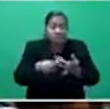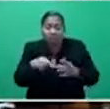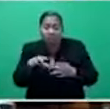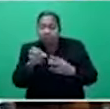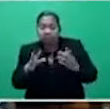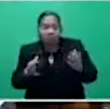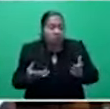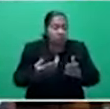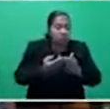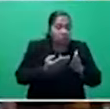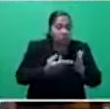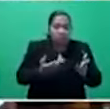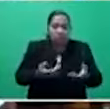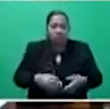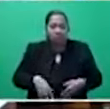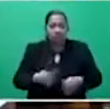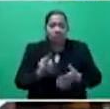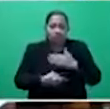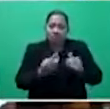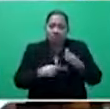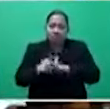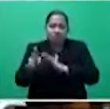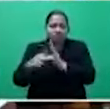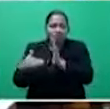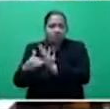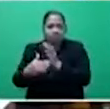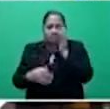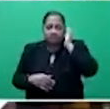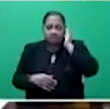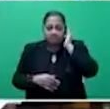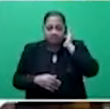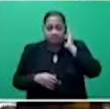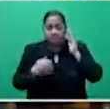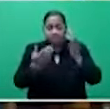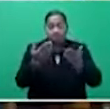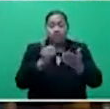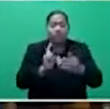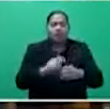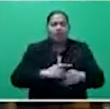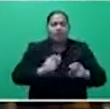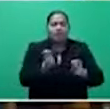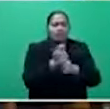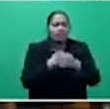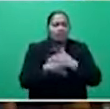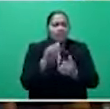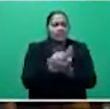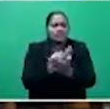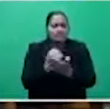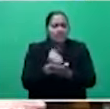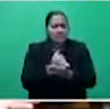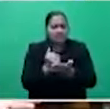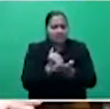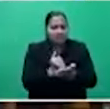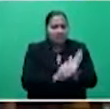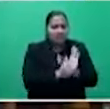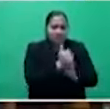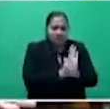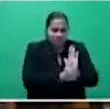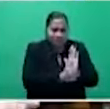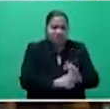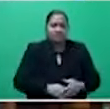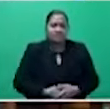Honourable Lalan Balawu questions the increased transparency efforts brought about by changes in the Financial Management Act. He questions about transparency is now mandatory